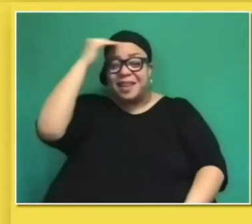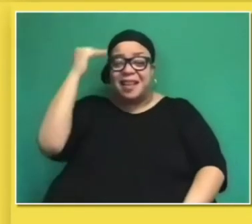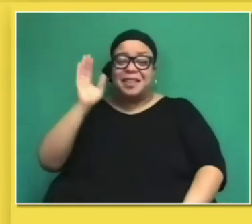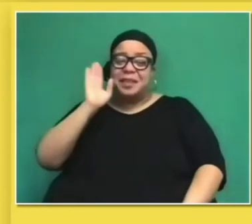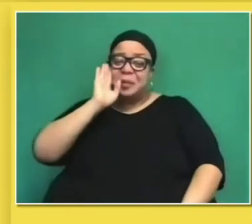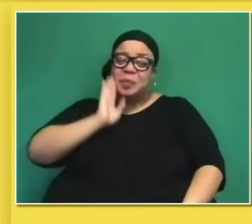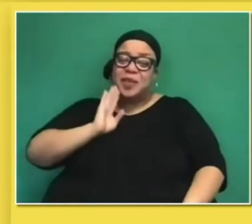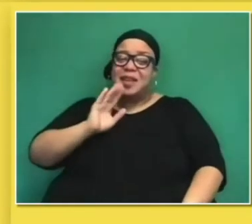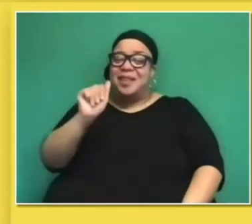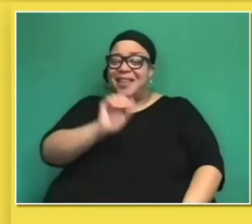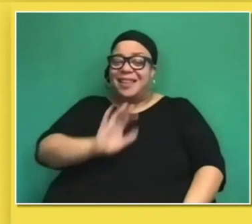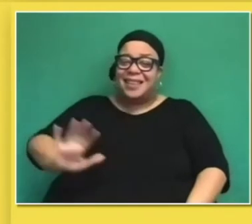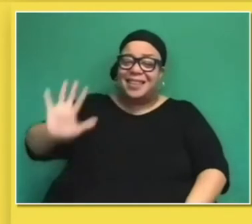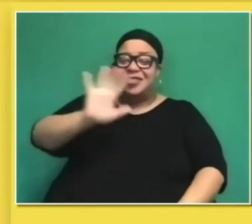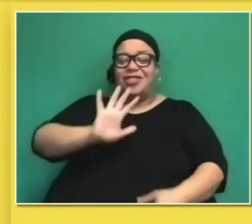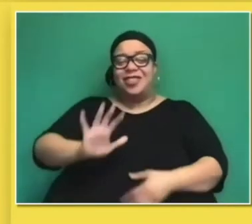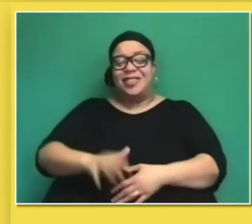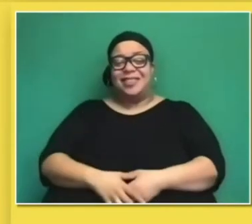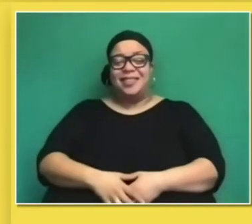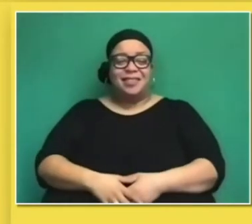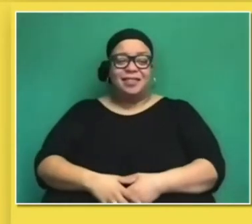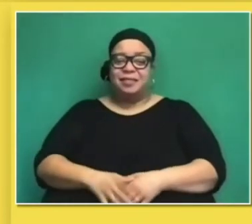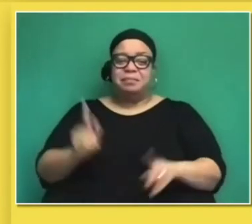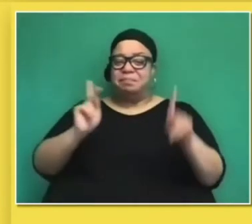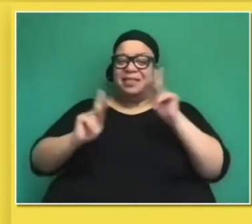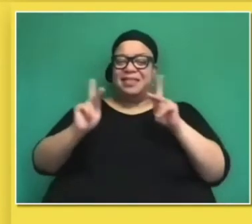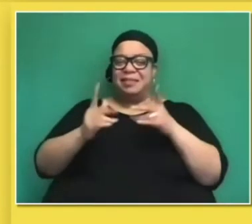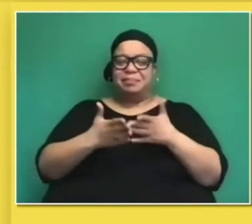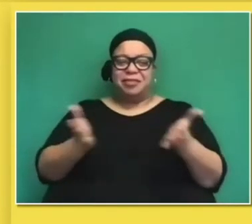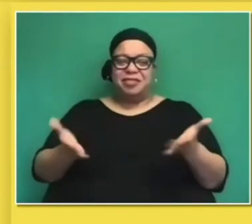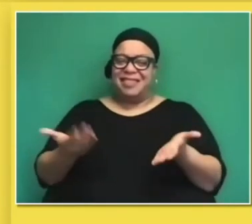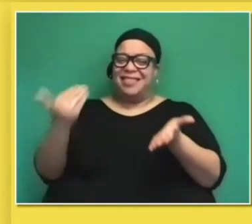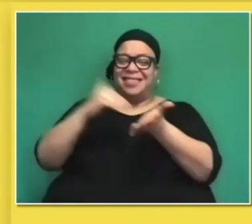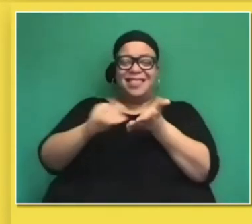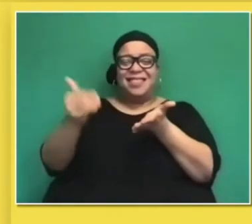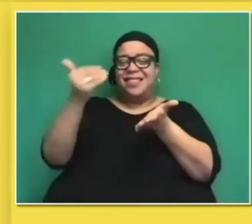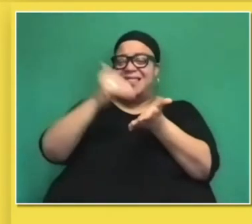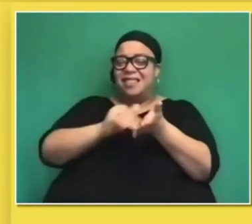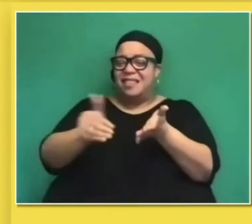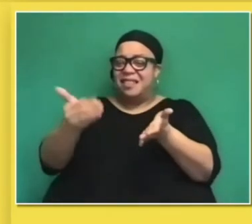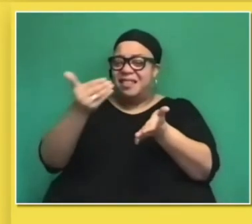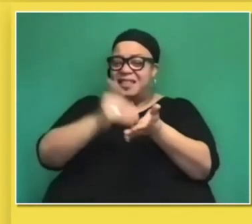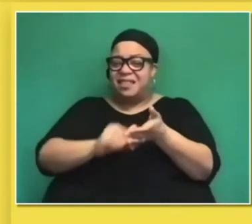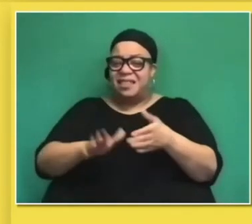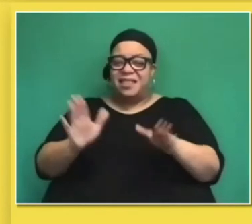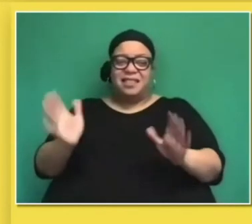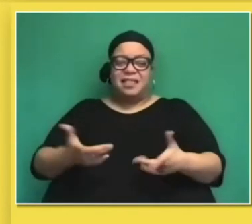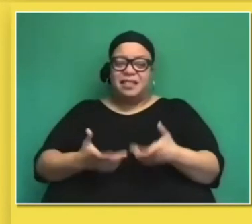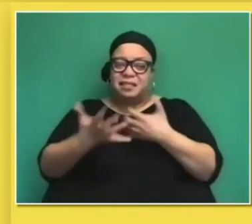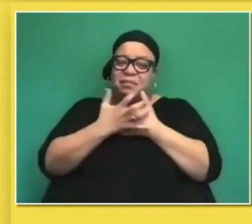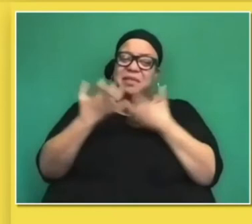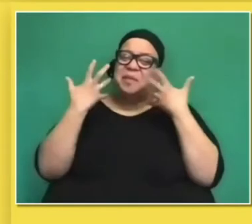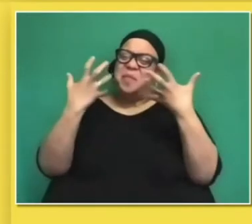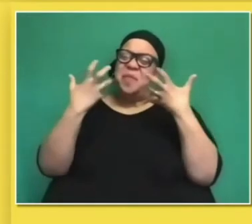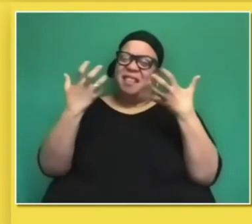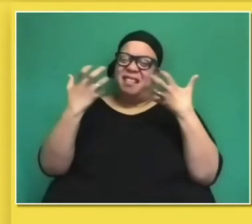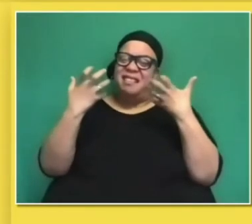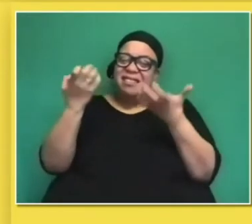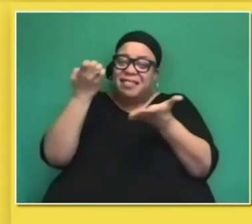equal treatment under the law and an economy that works for everyone. And those wounds don't go away when we